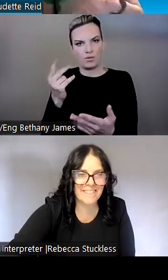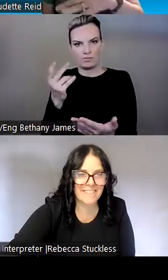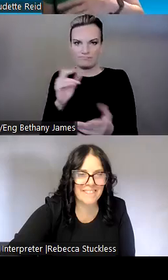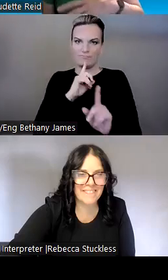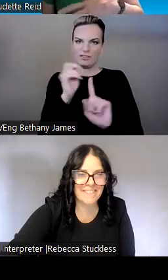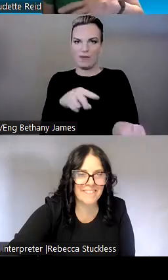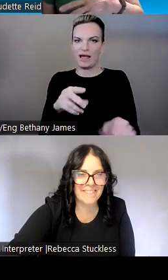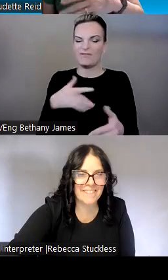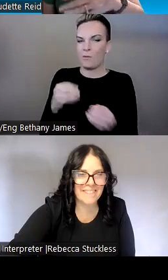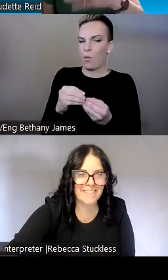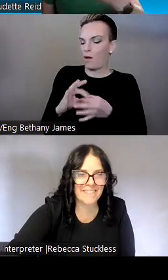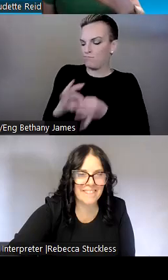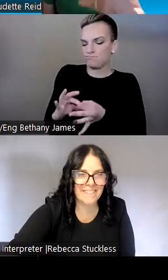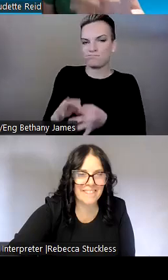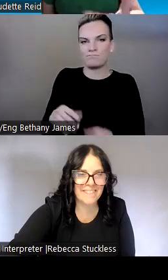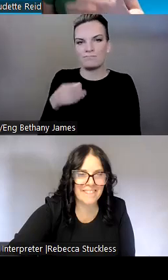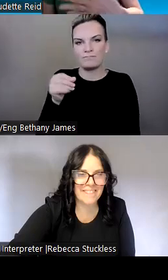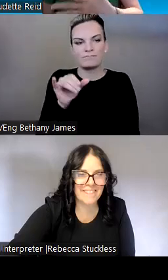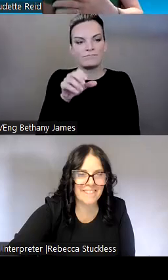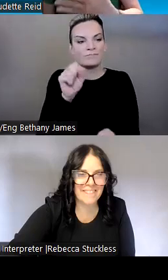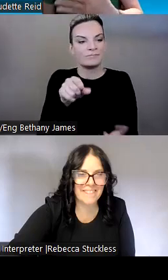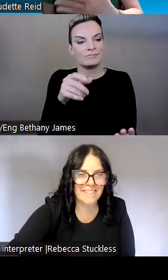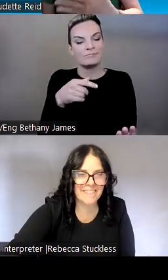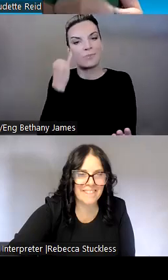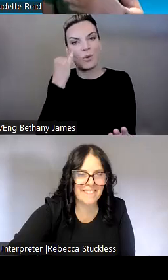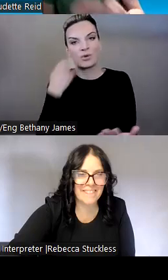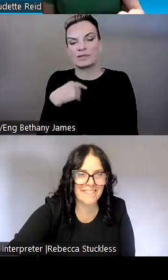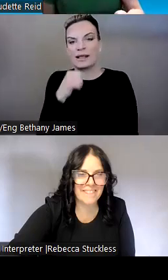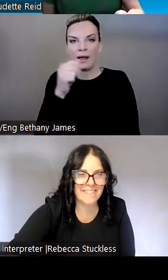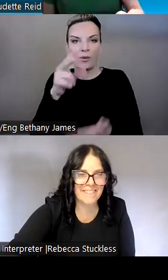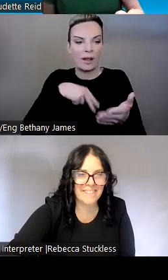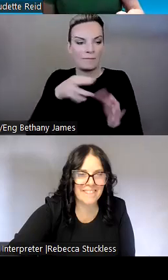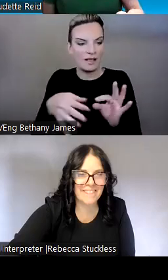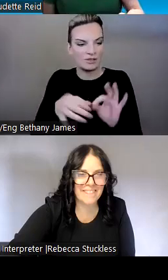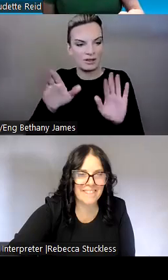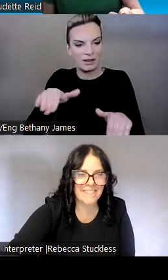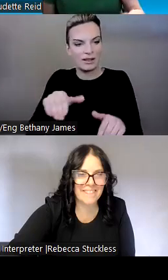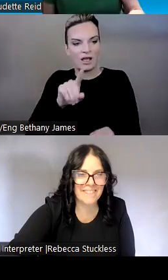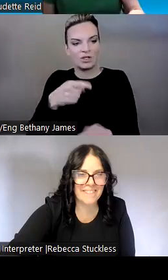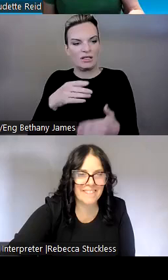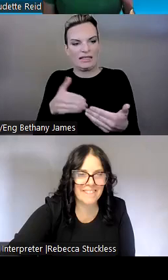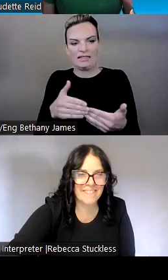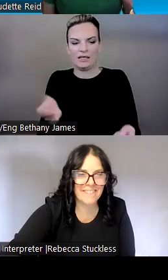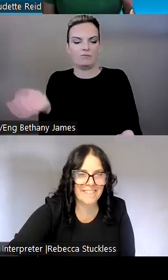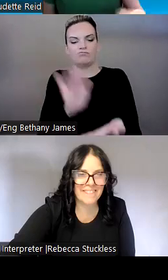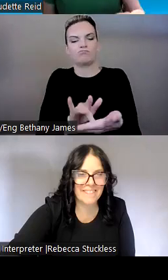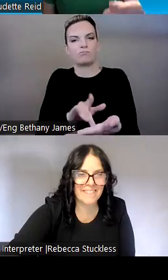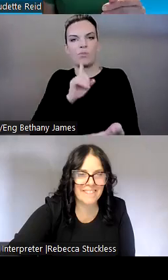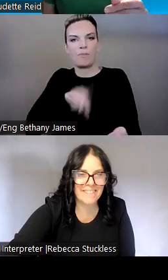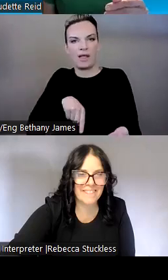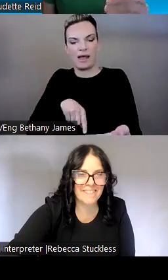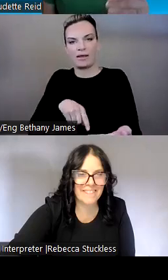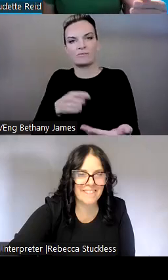reply. And you can share photos and links and even your location. And any